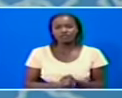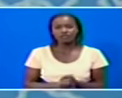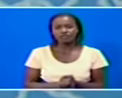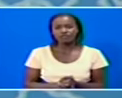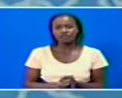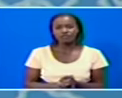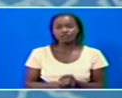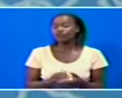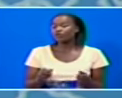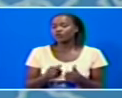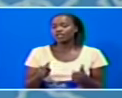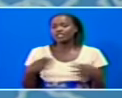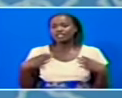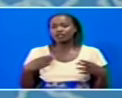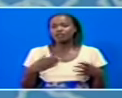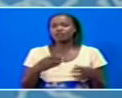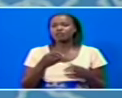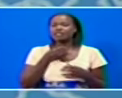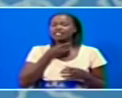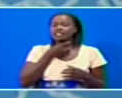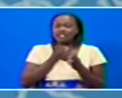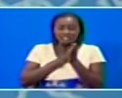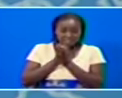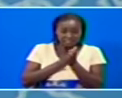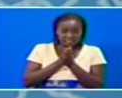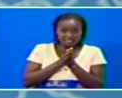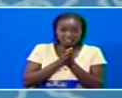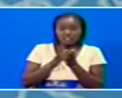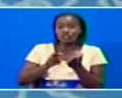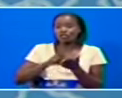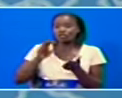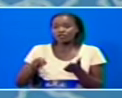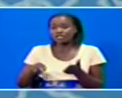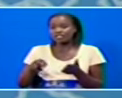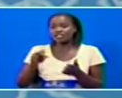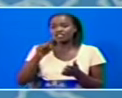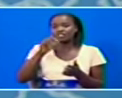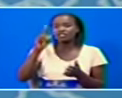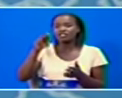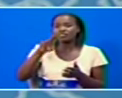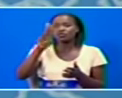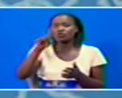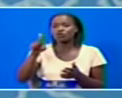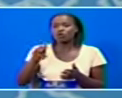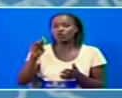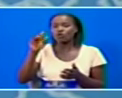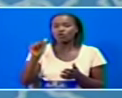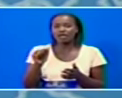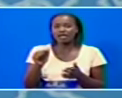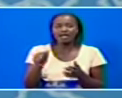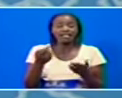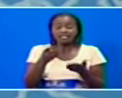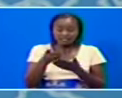Five candidates vying to replace Nkosazana Dlamini-Zuma as the chairperson of the African Union Commission faced off in a